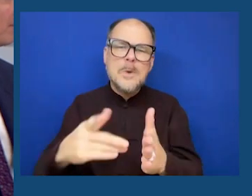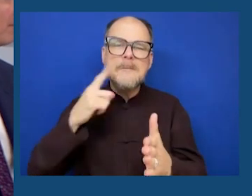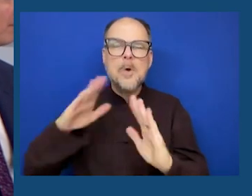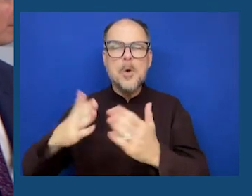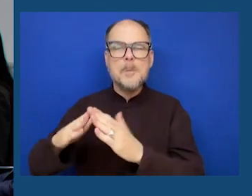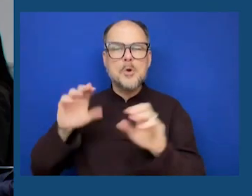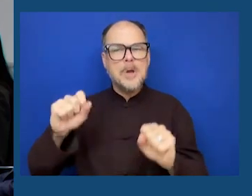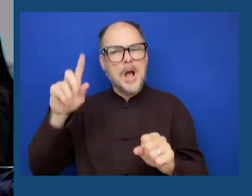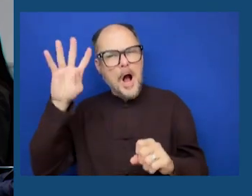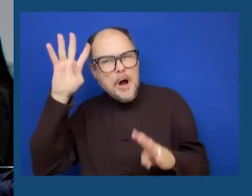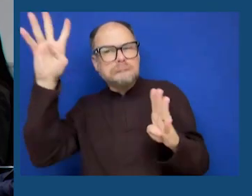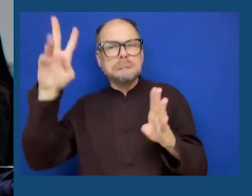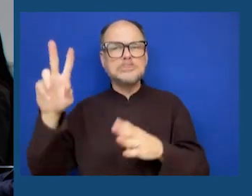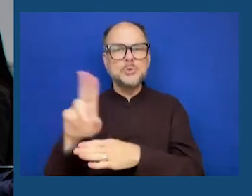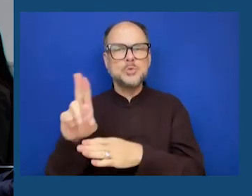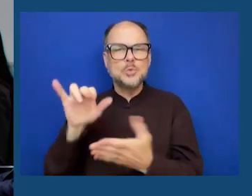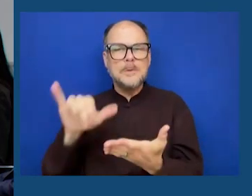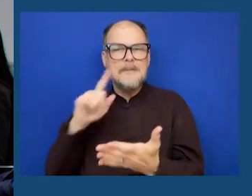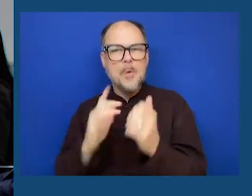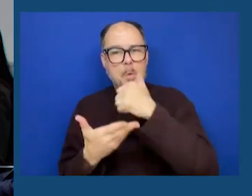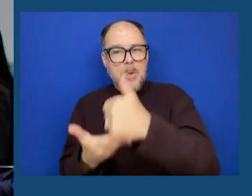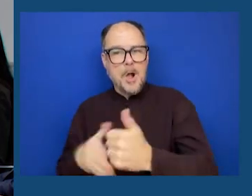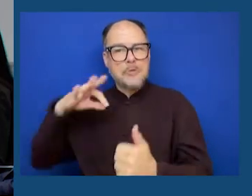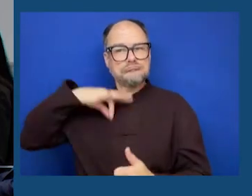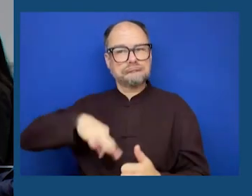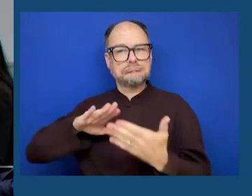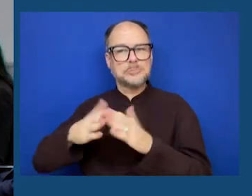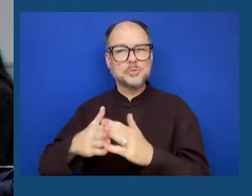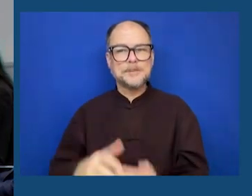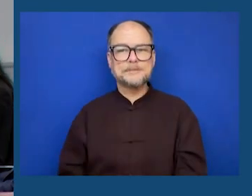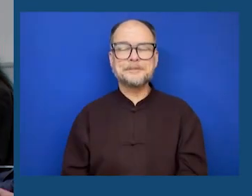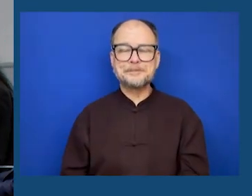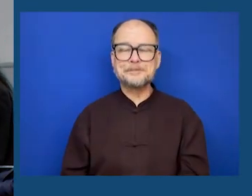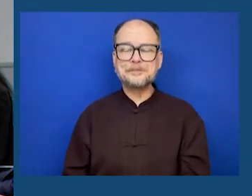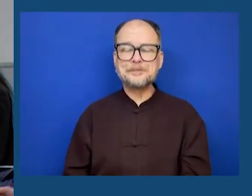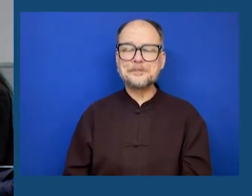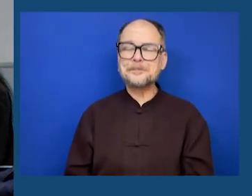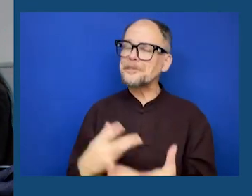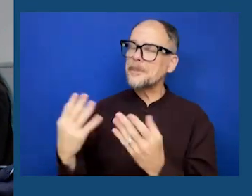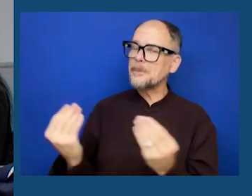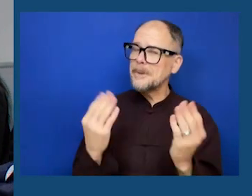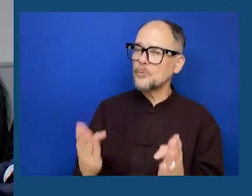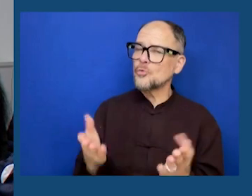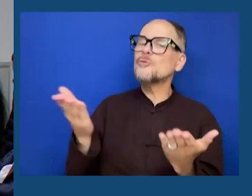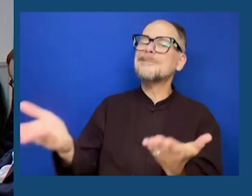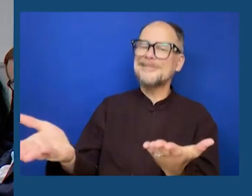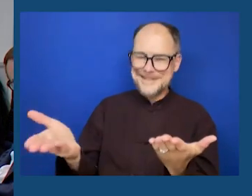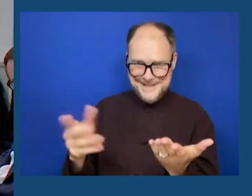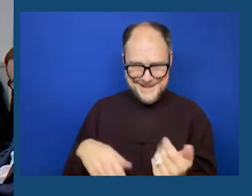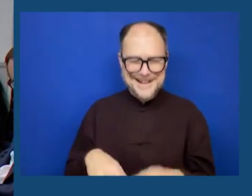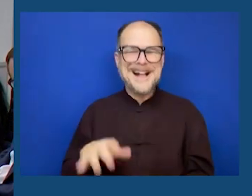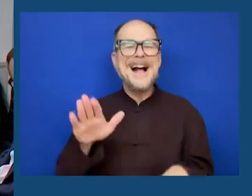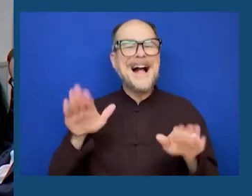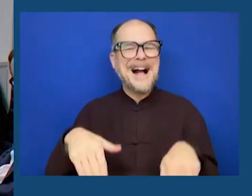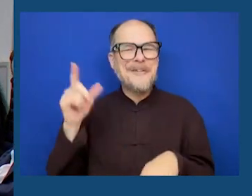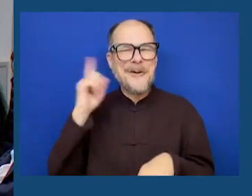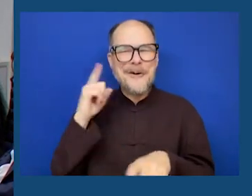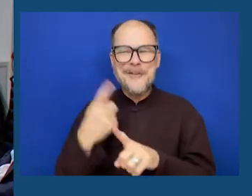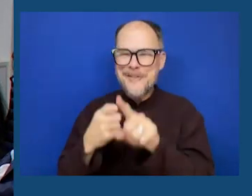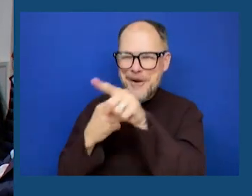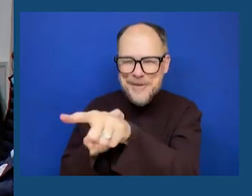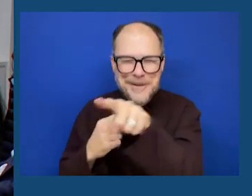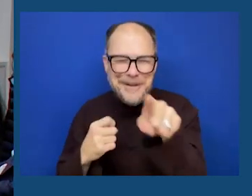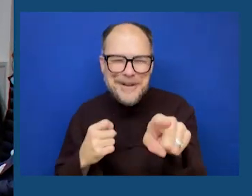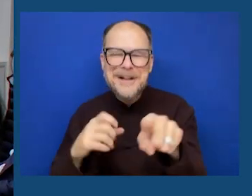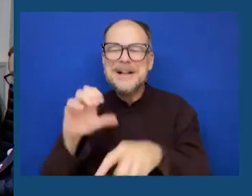So those are some of the projects. I know there are some, we haven't, Robert, to put you on the spot, we haven't heard from RPI yet, and we haven't heard from Stacy at NYU,